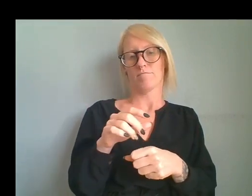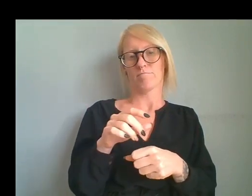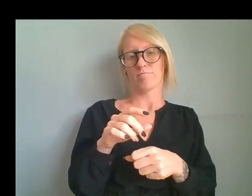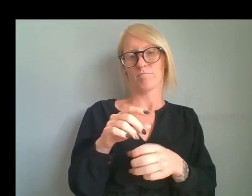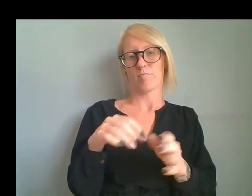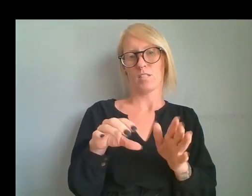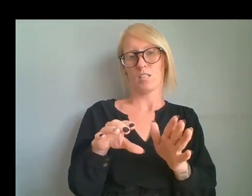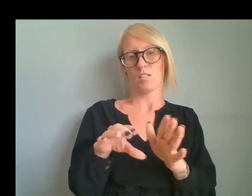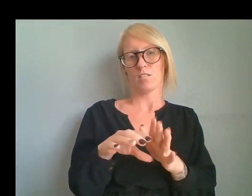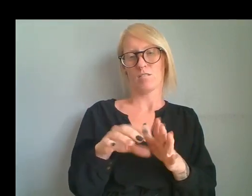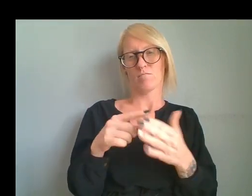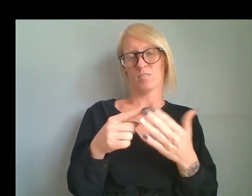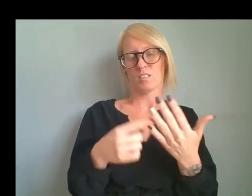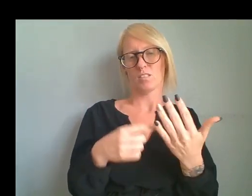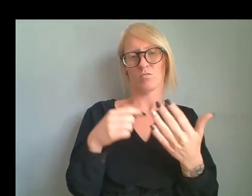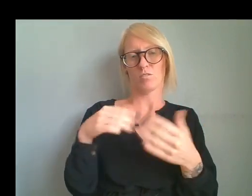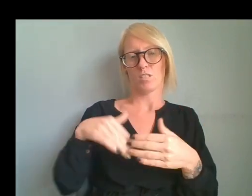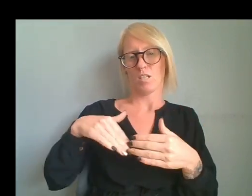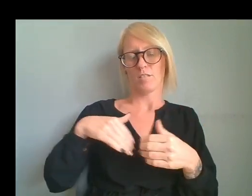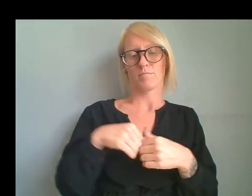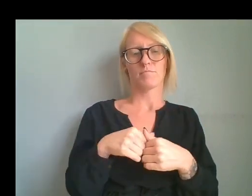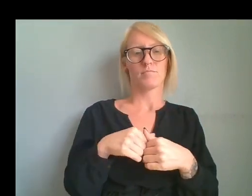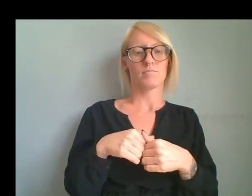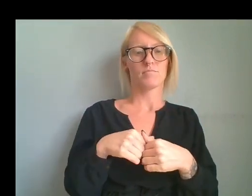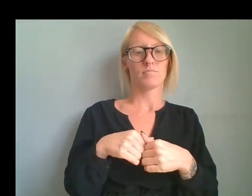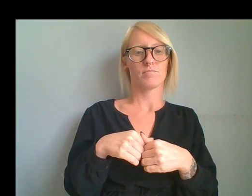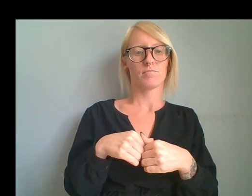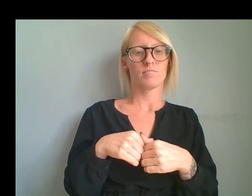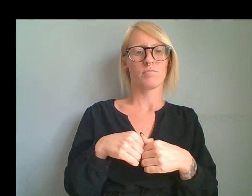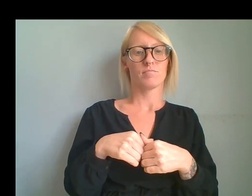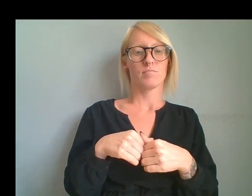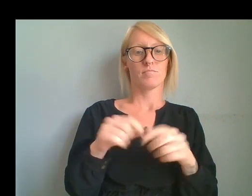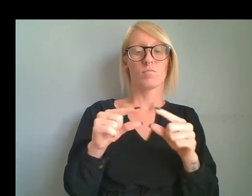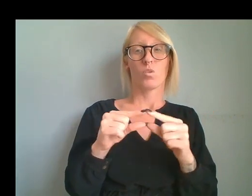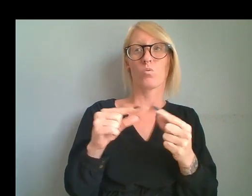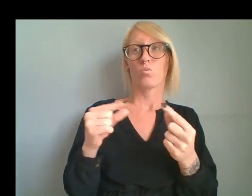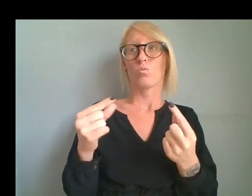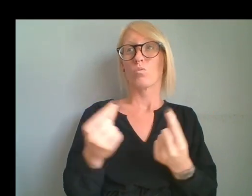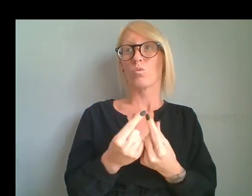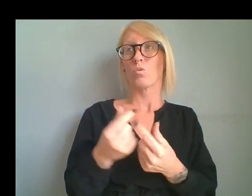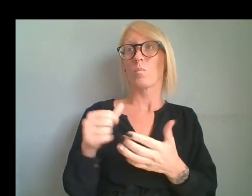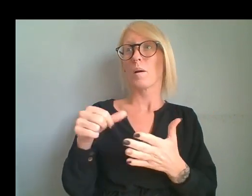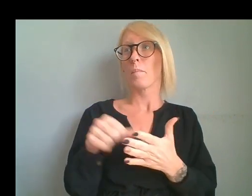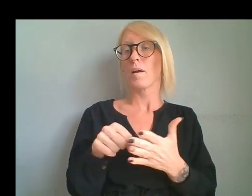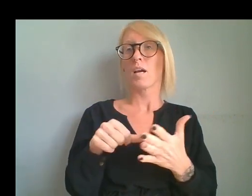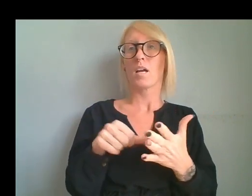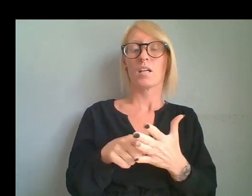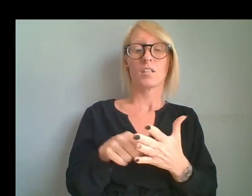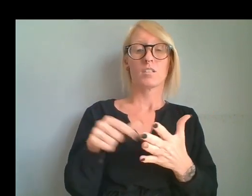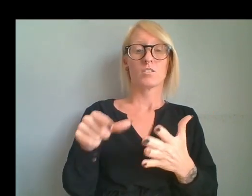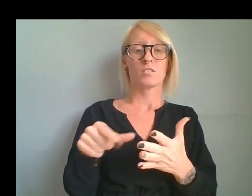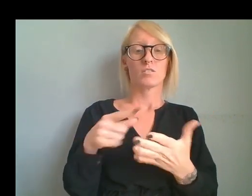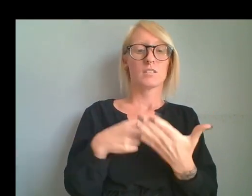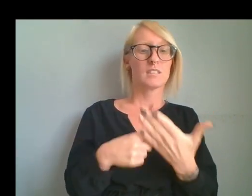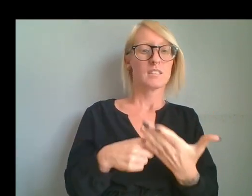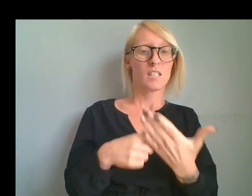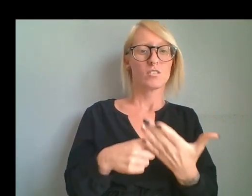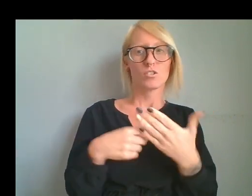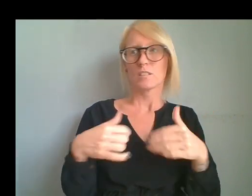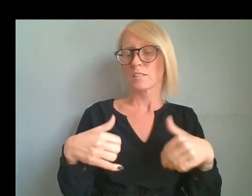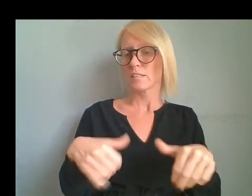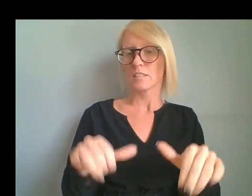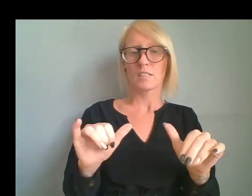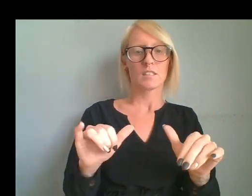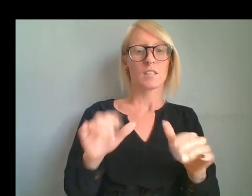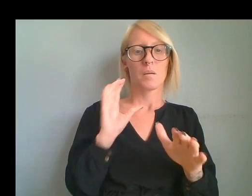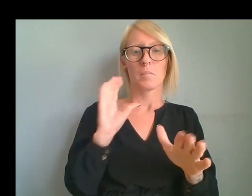And then again, both whether or not you're on a group or a page, you can still have discussions. You can still